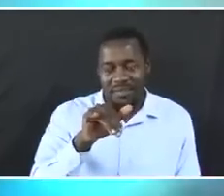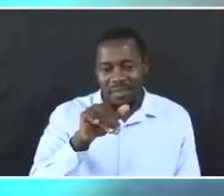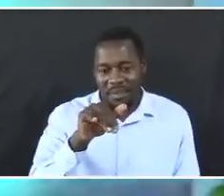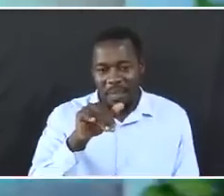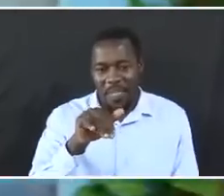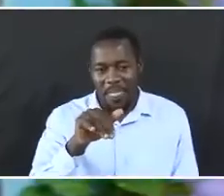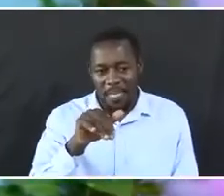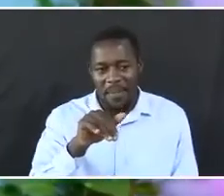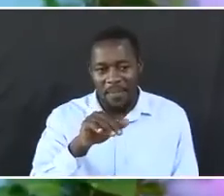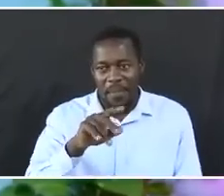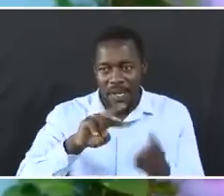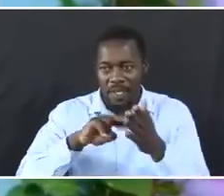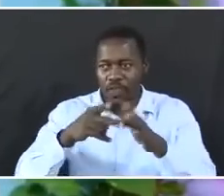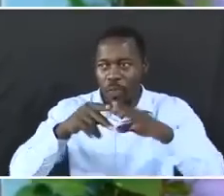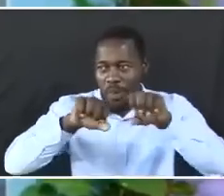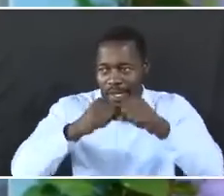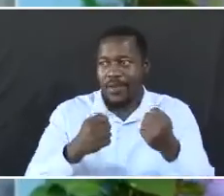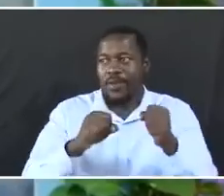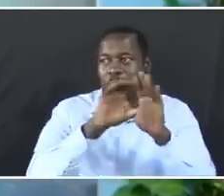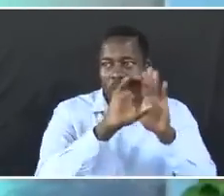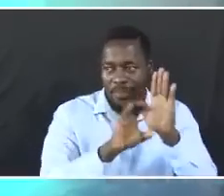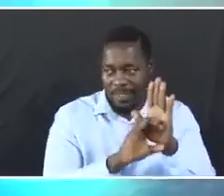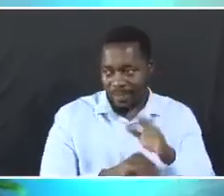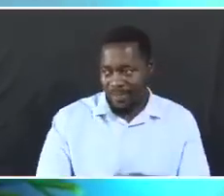Wewe unaweza tumika kwa example hapana.